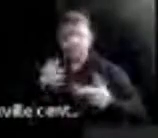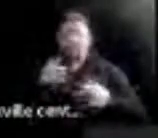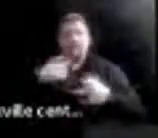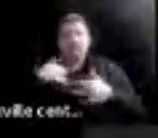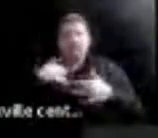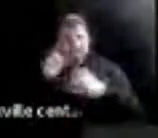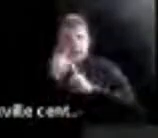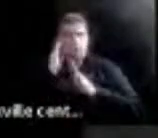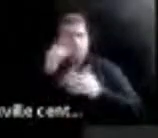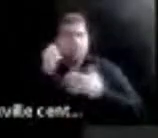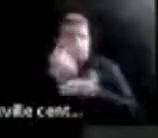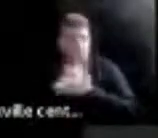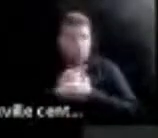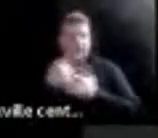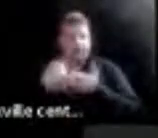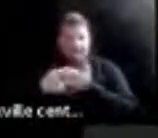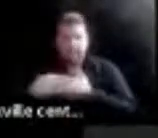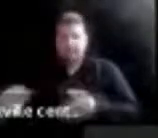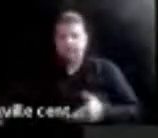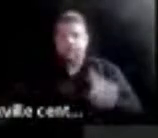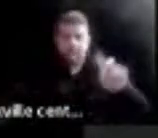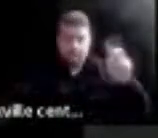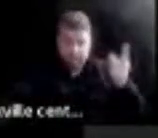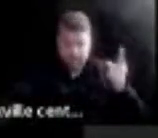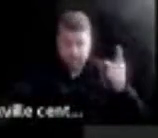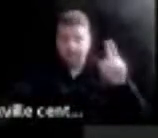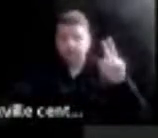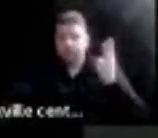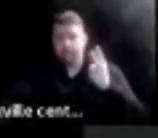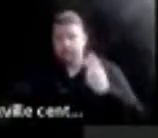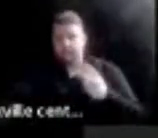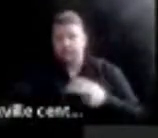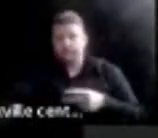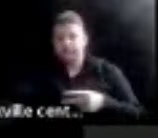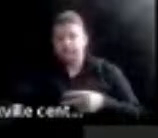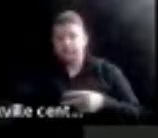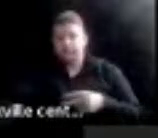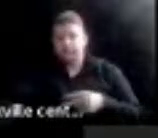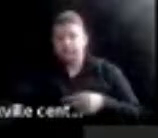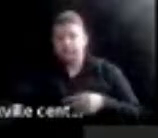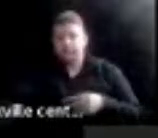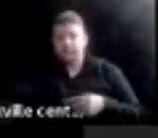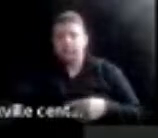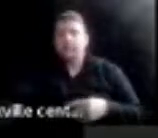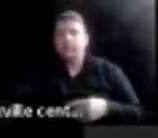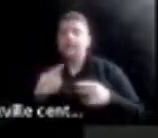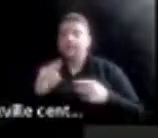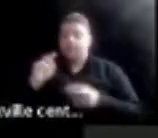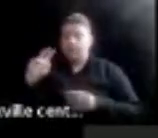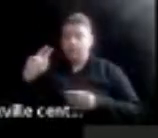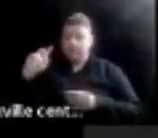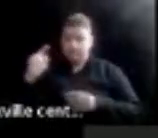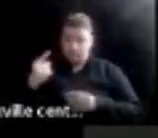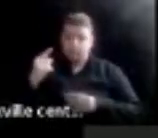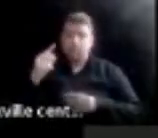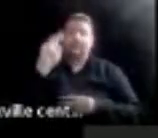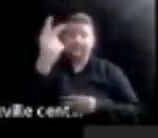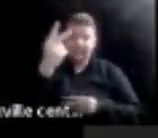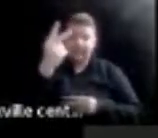it. Second. Thank you. We have a motion and a second